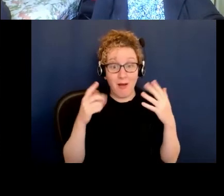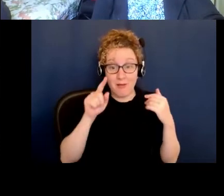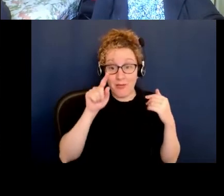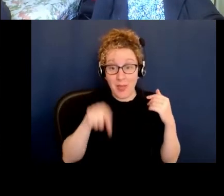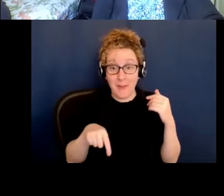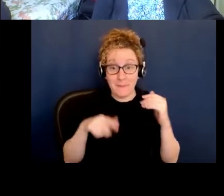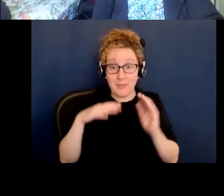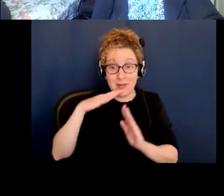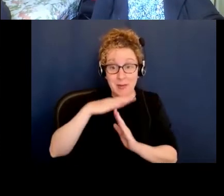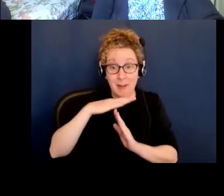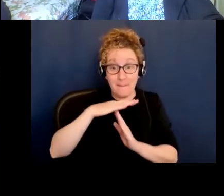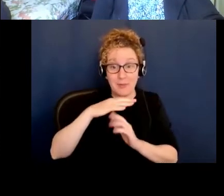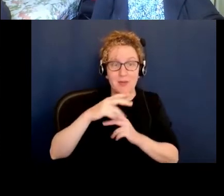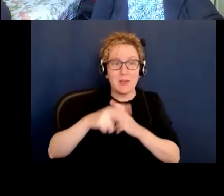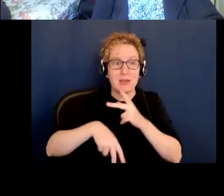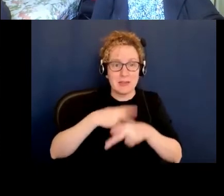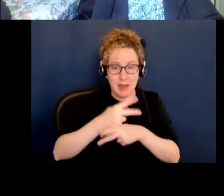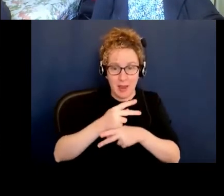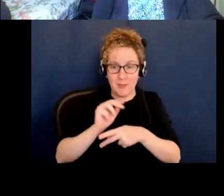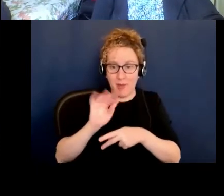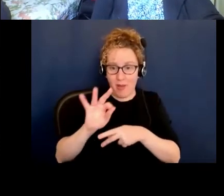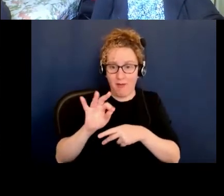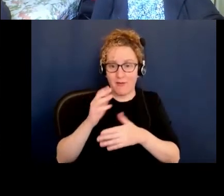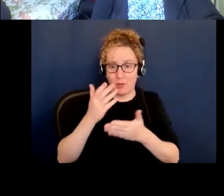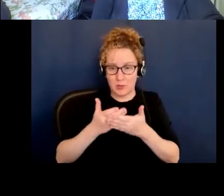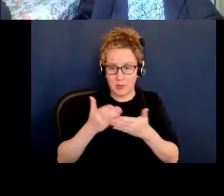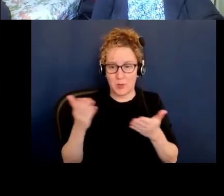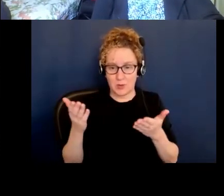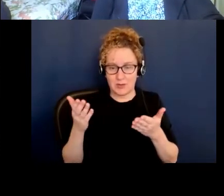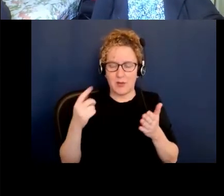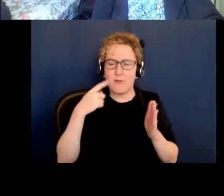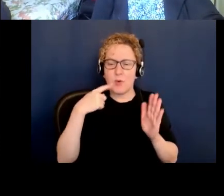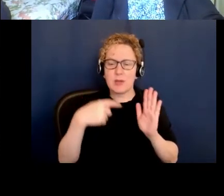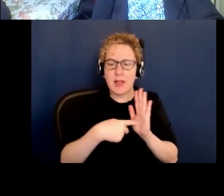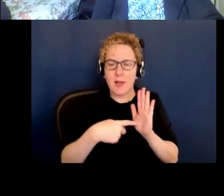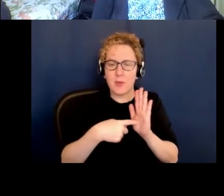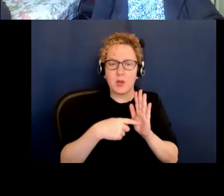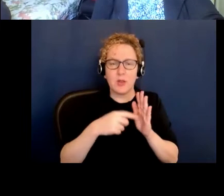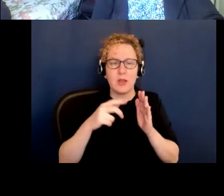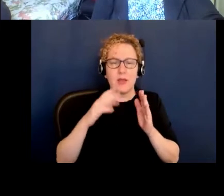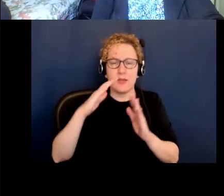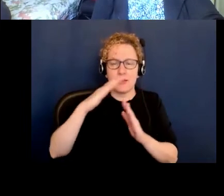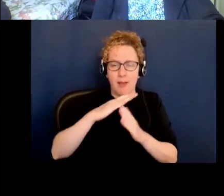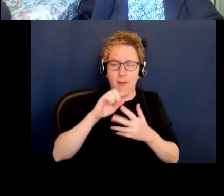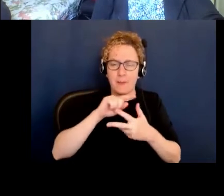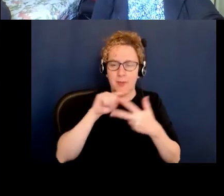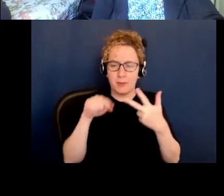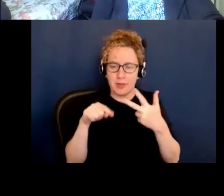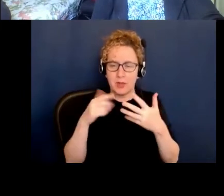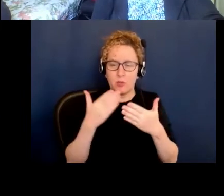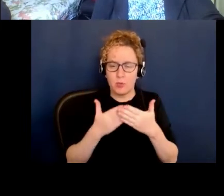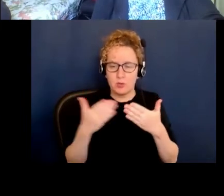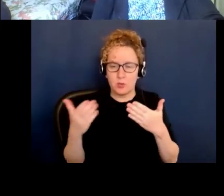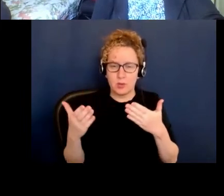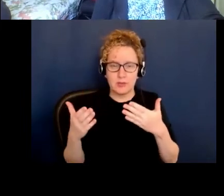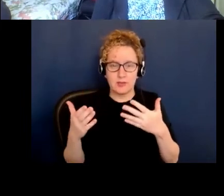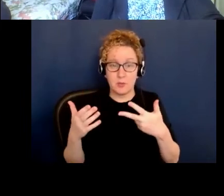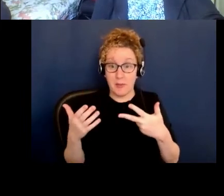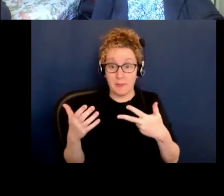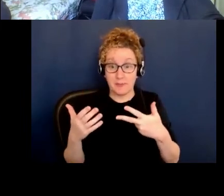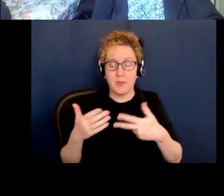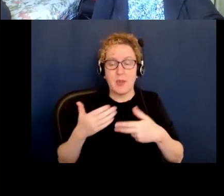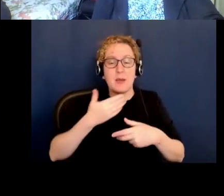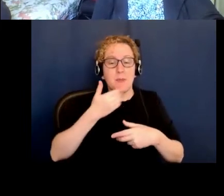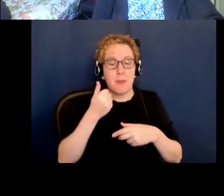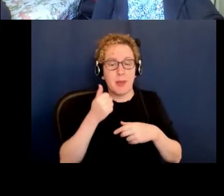top have the type of resource. For example, the top 3 resources here are a best